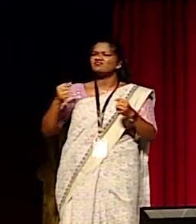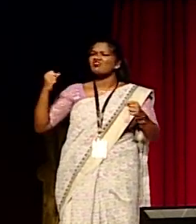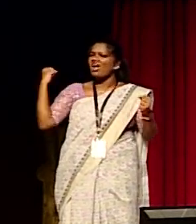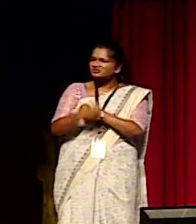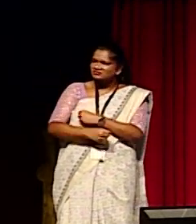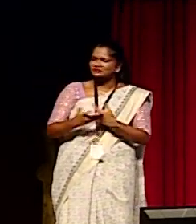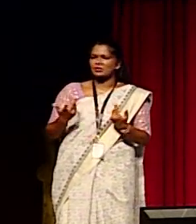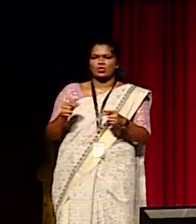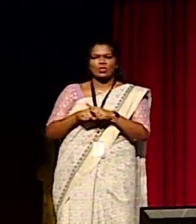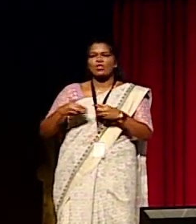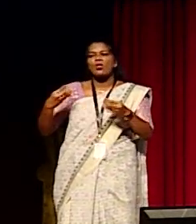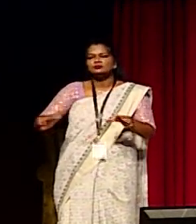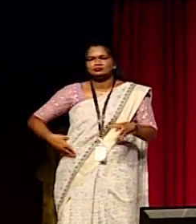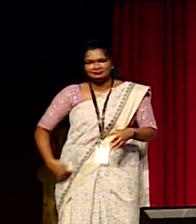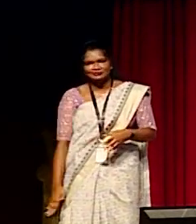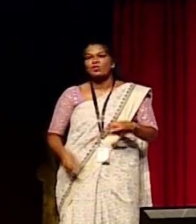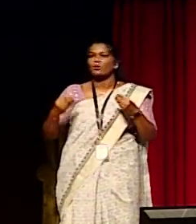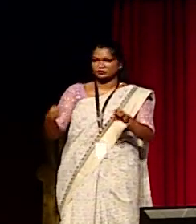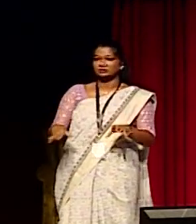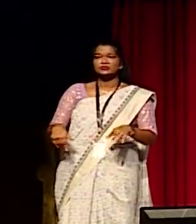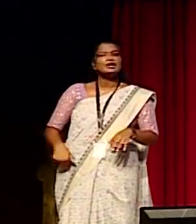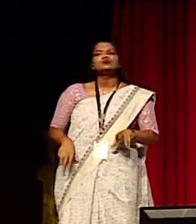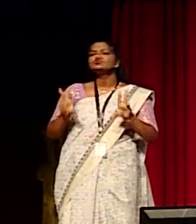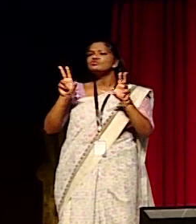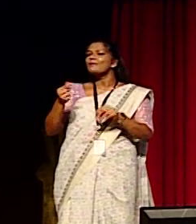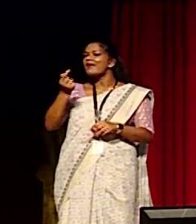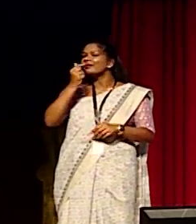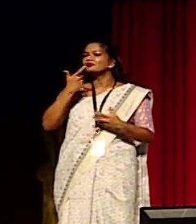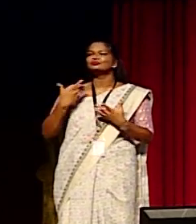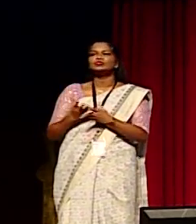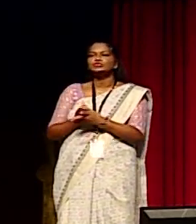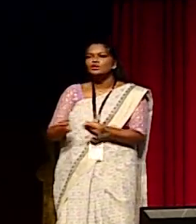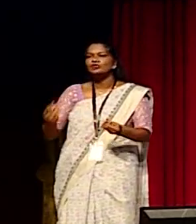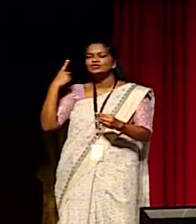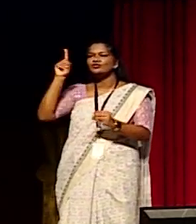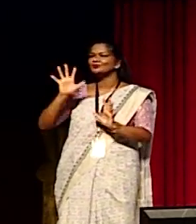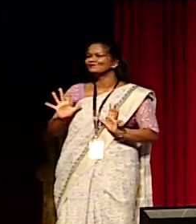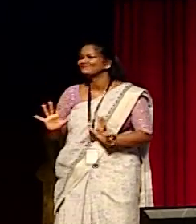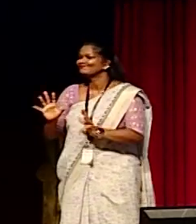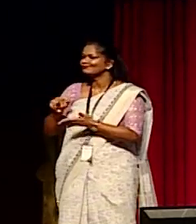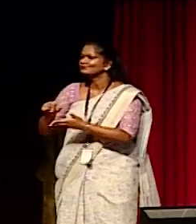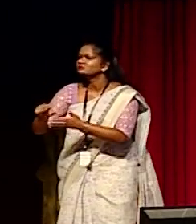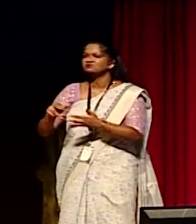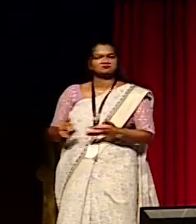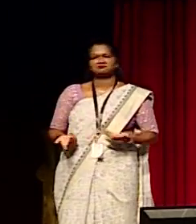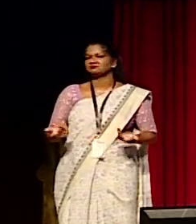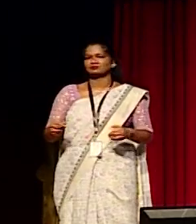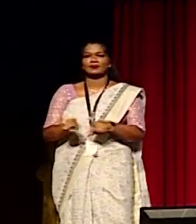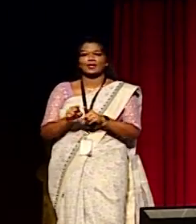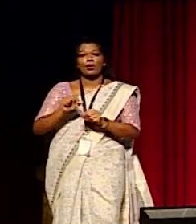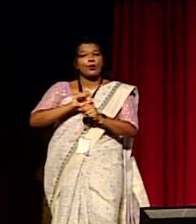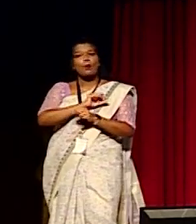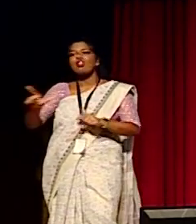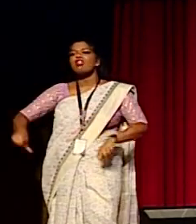accident and lost his limb. He has no medical dysfunction pulling him down. and his whole